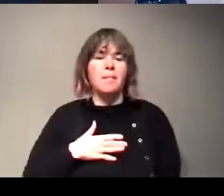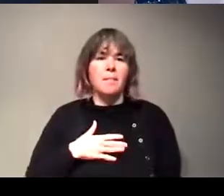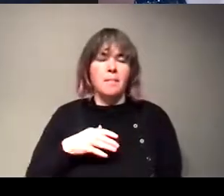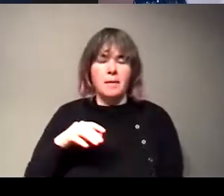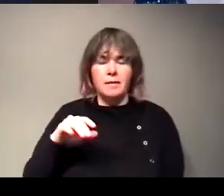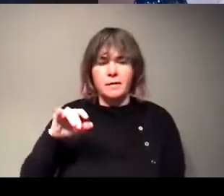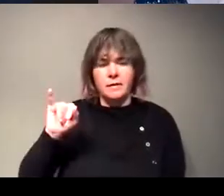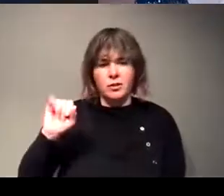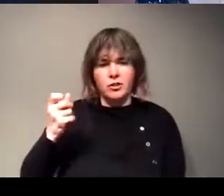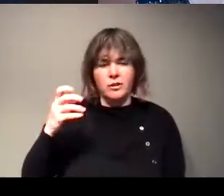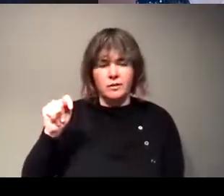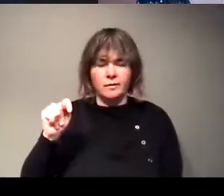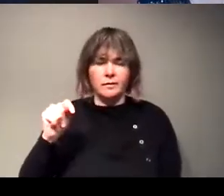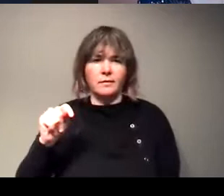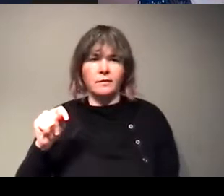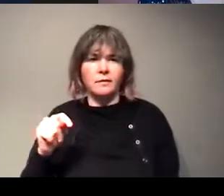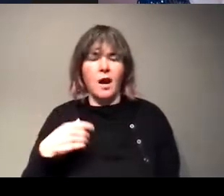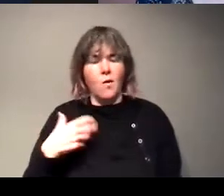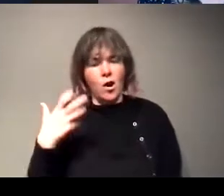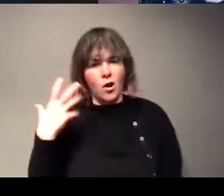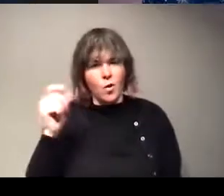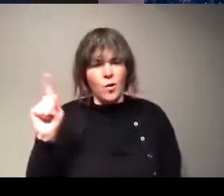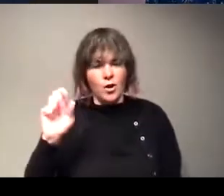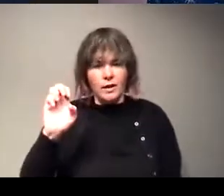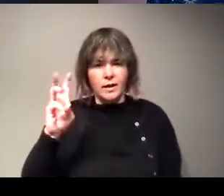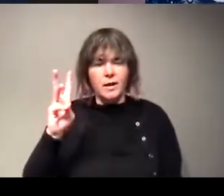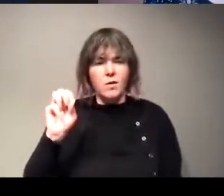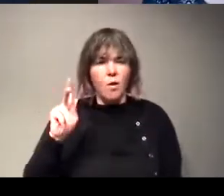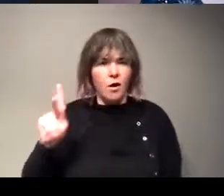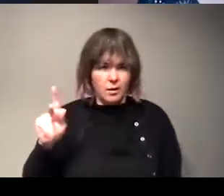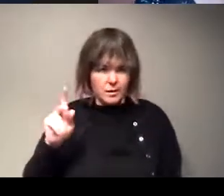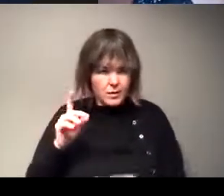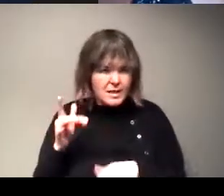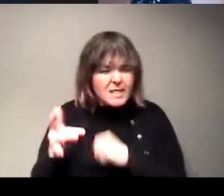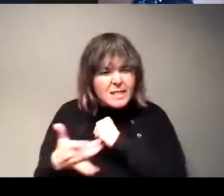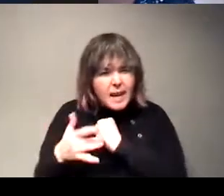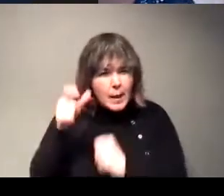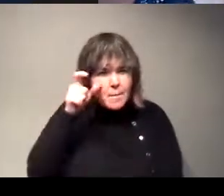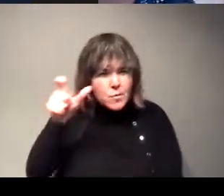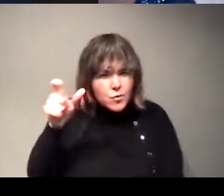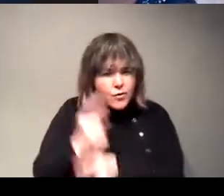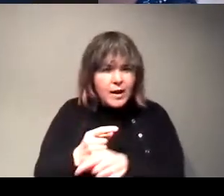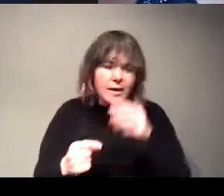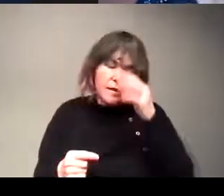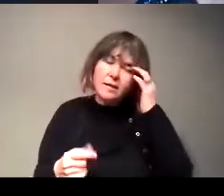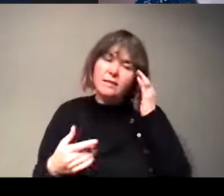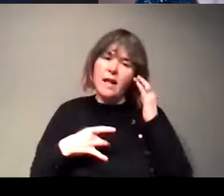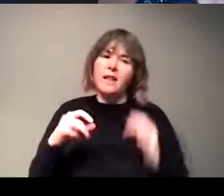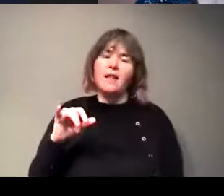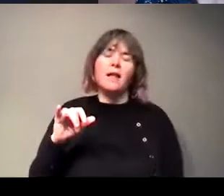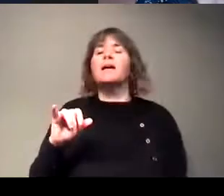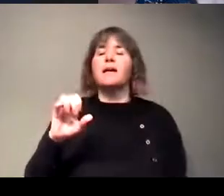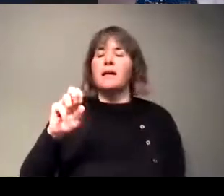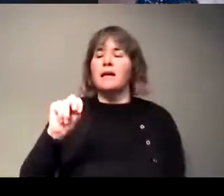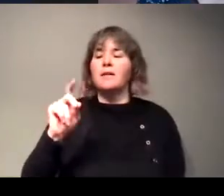because I want to go where the Ewoks are, and that's technically a moon, right? I was just going to say that. I like Endor. It's an exomoon,